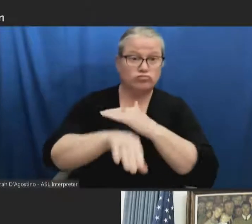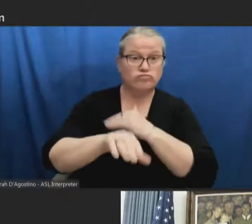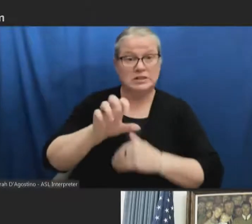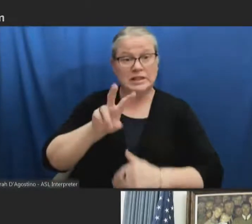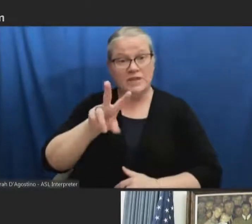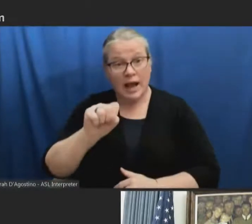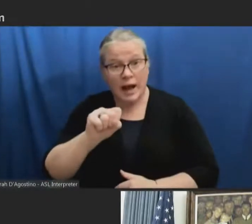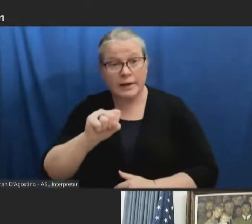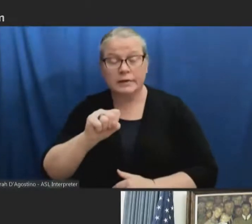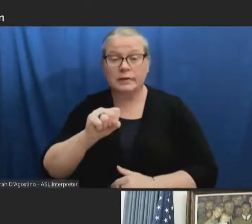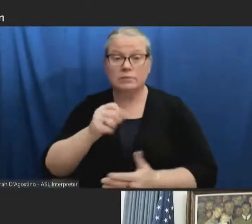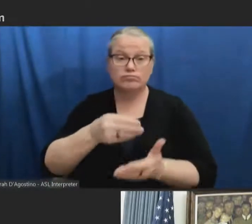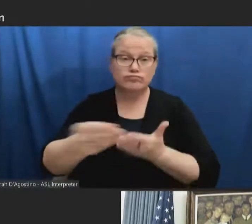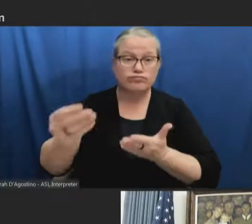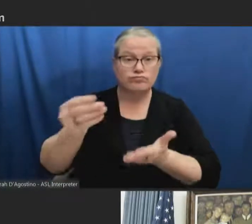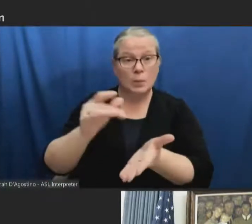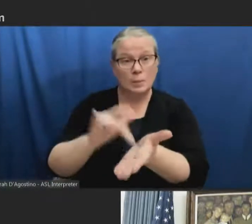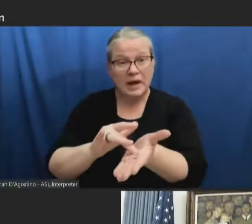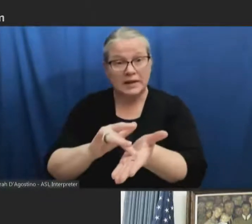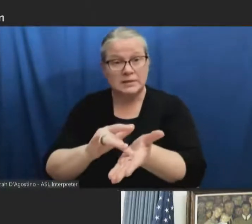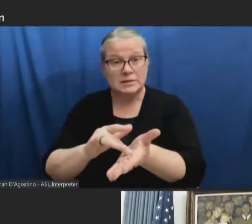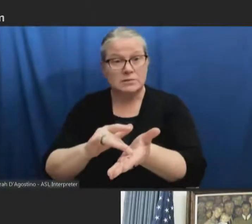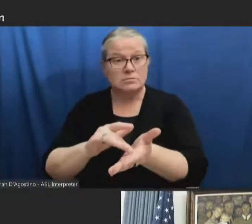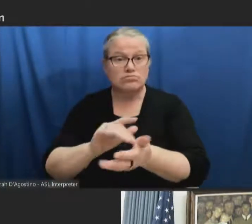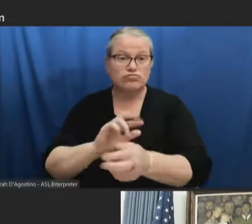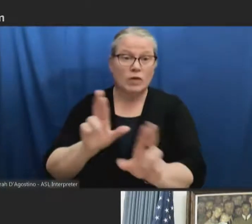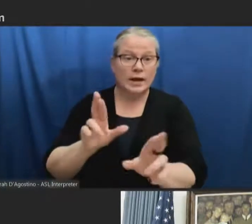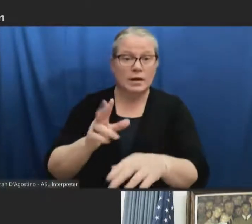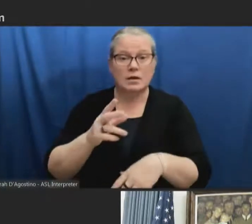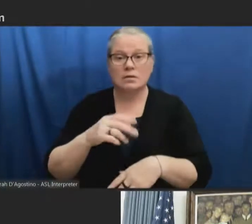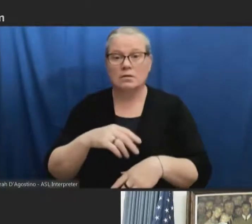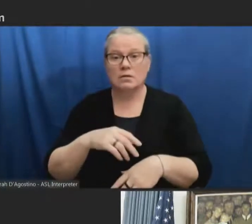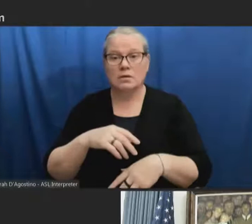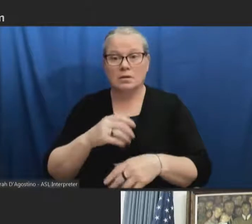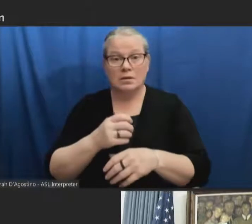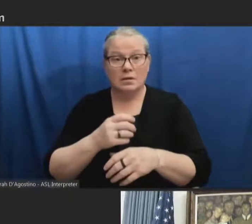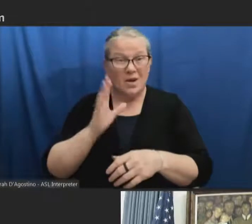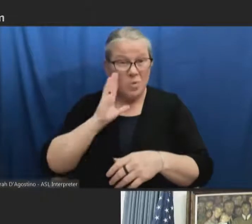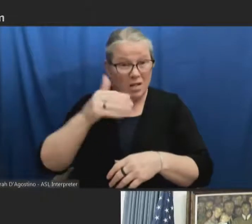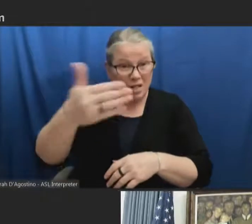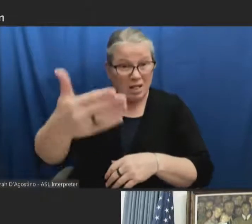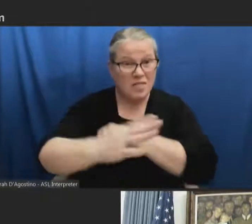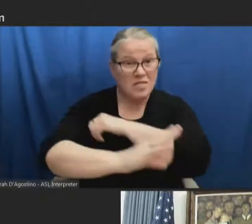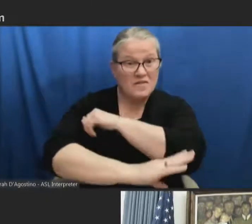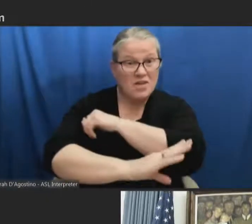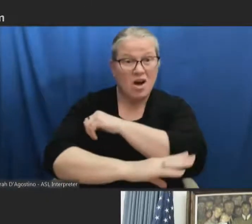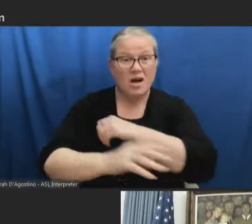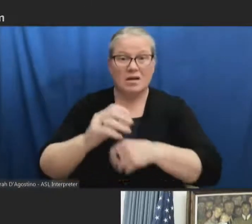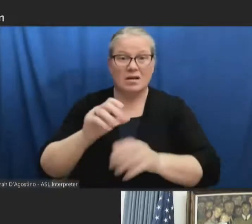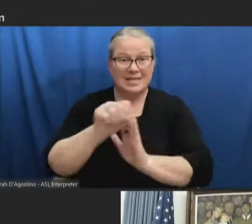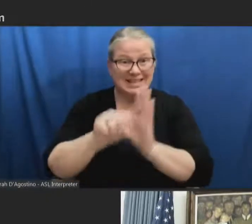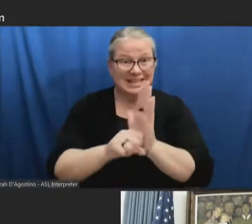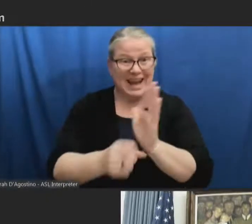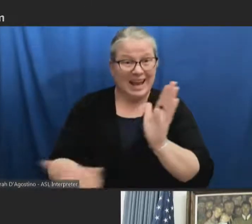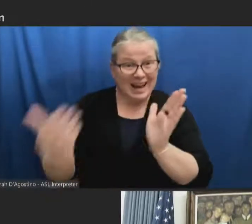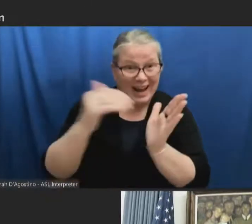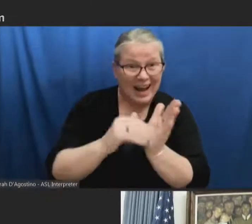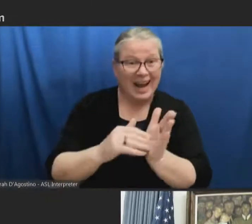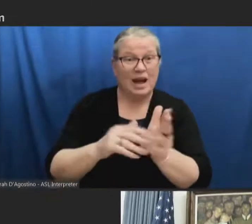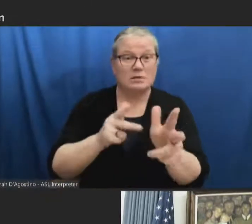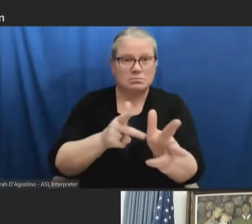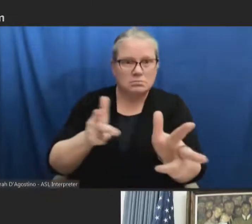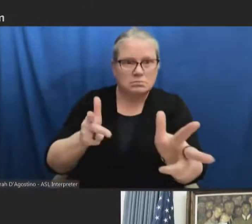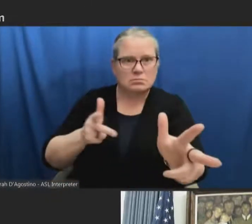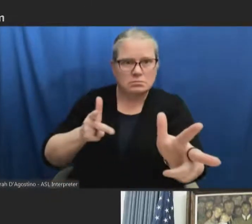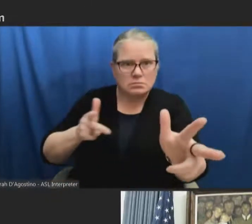state, next Thanksgiving have long lines of cars waiting to get tested at drive-through sites? Playing